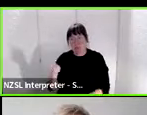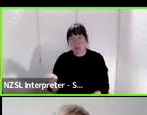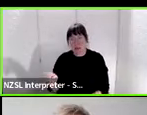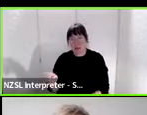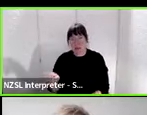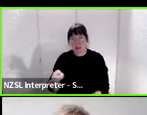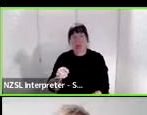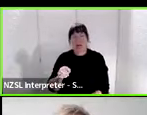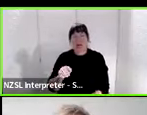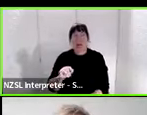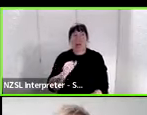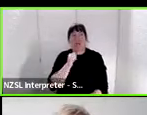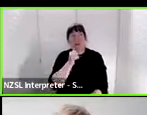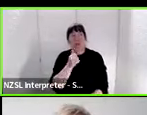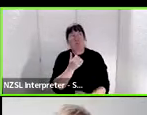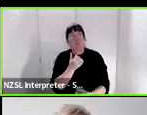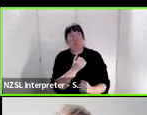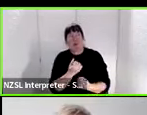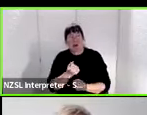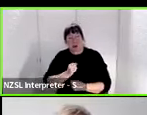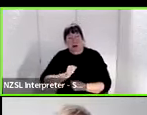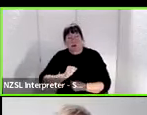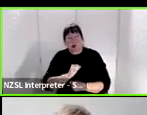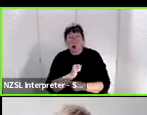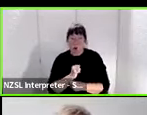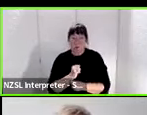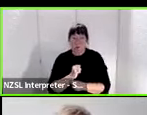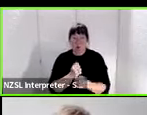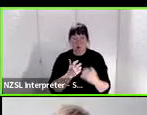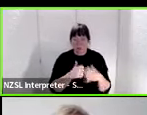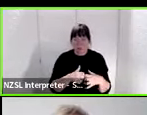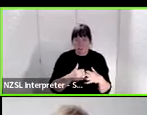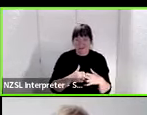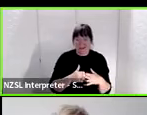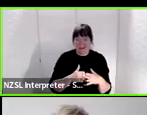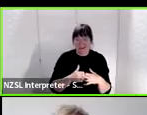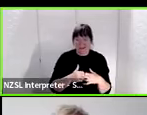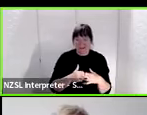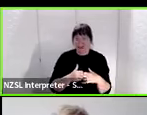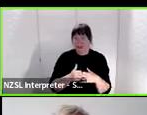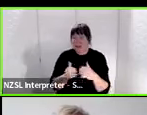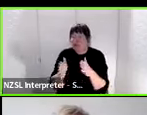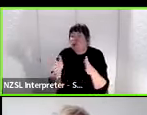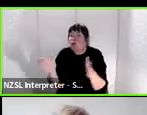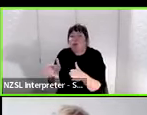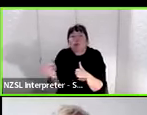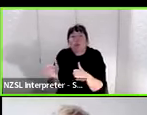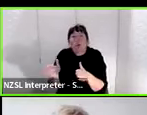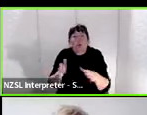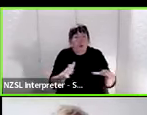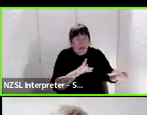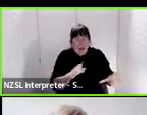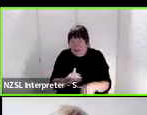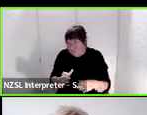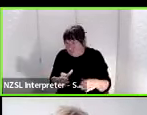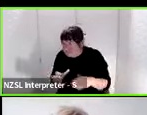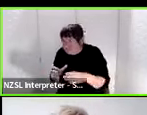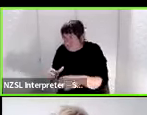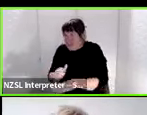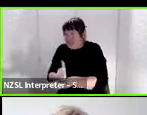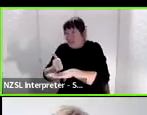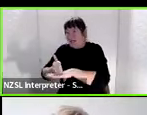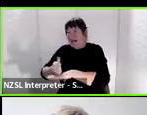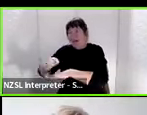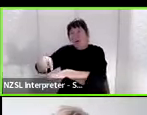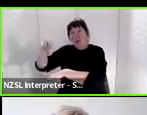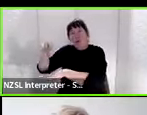is problematic but doable, the spaces are too small. We can't fit the hoist